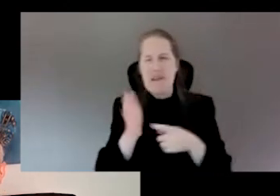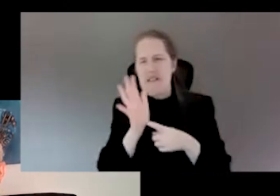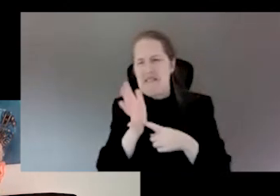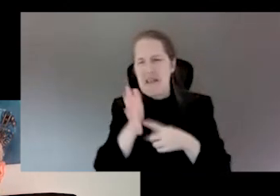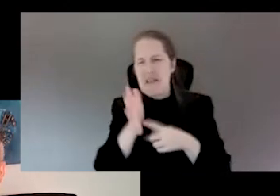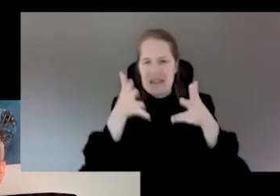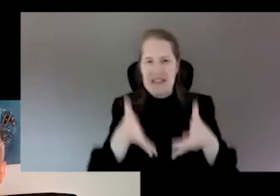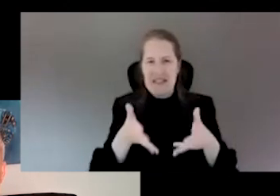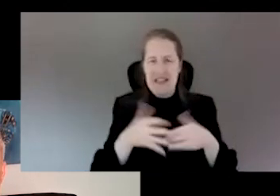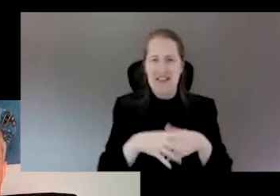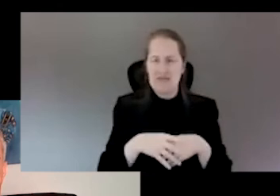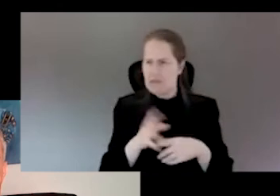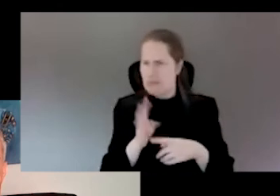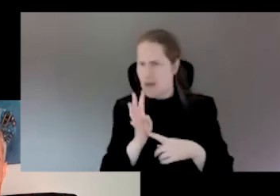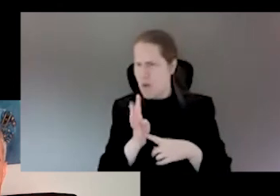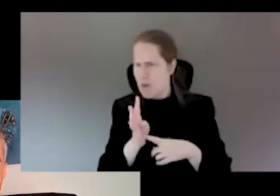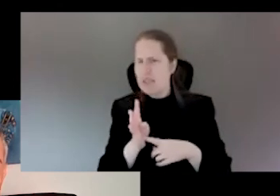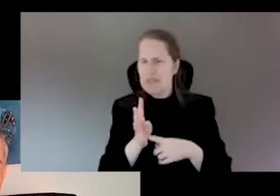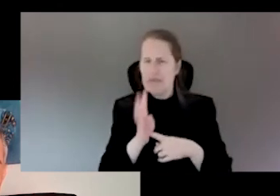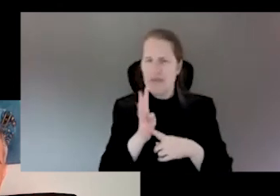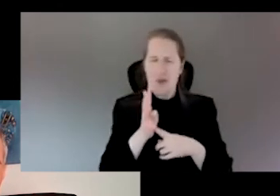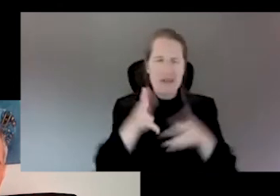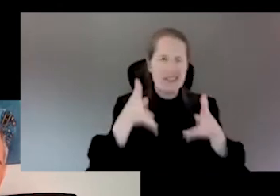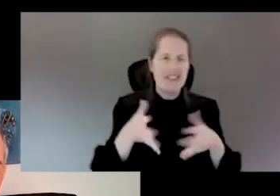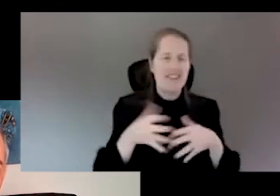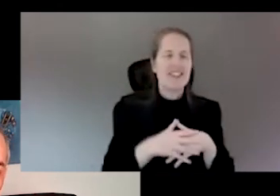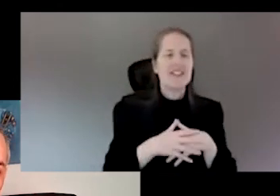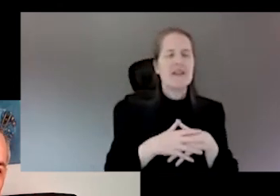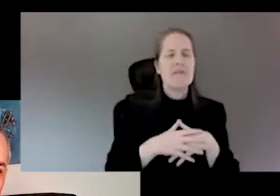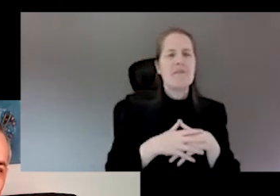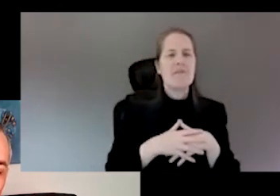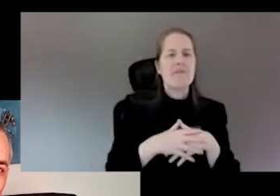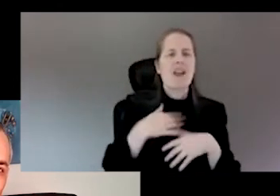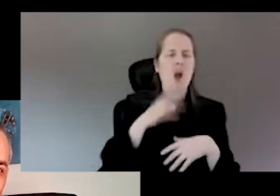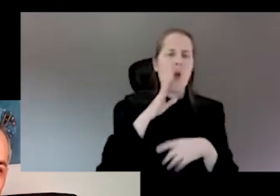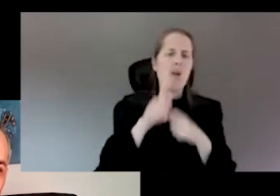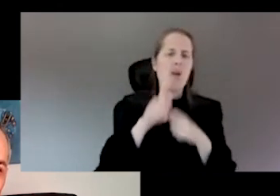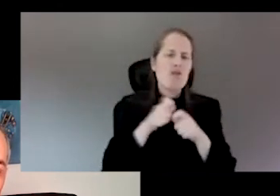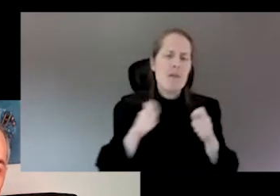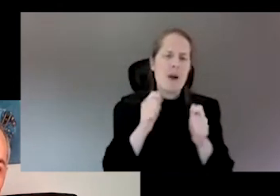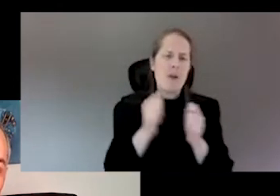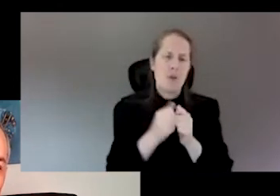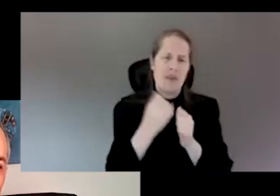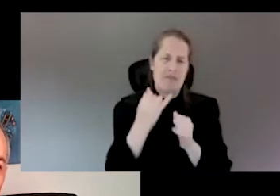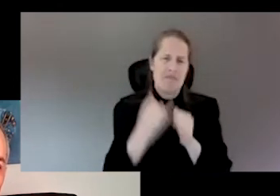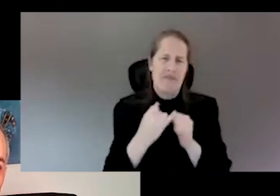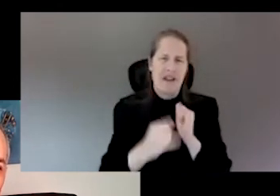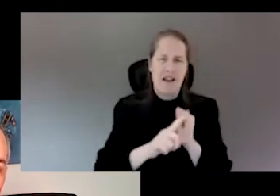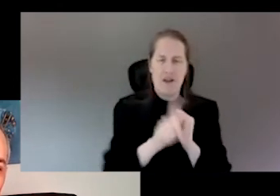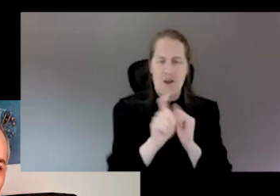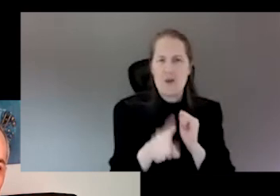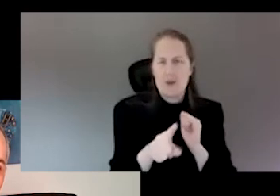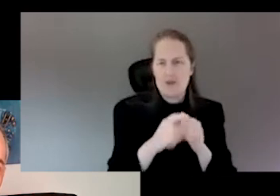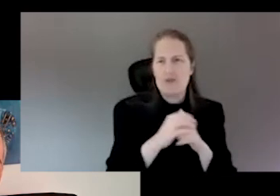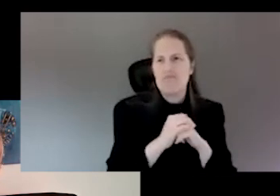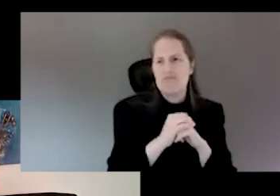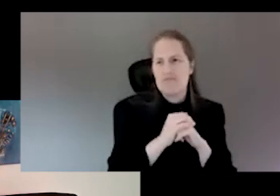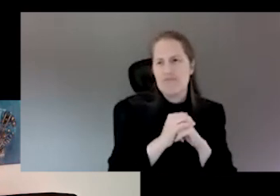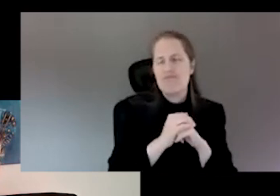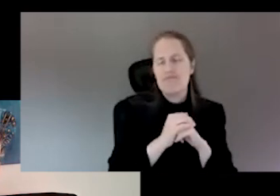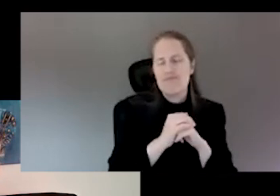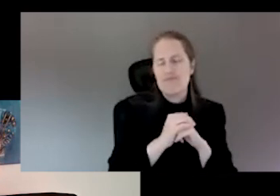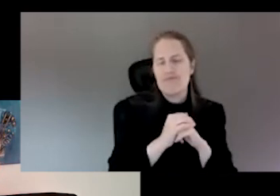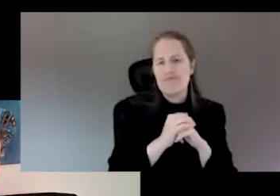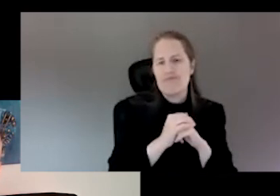4 minutes actually. Let me wrap things up by asking you this, final question. And if you could take